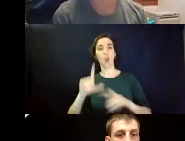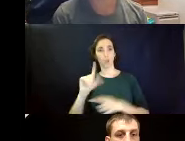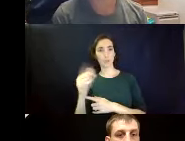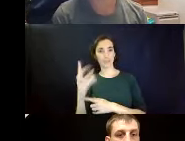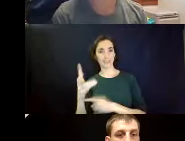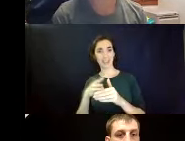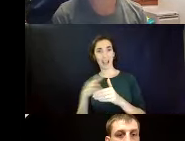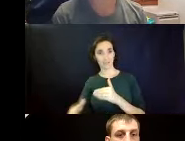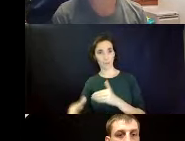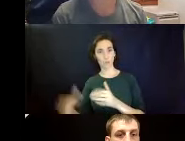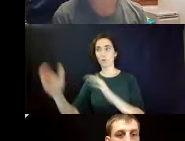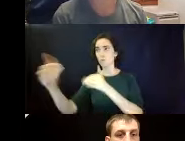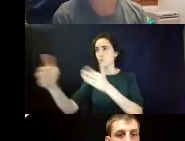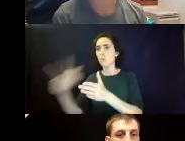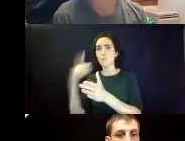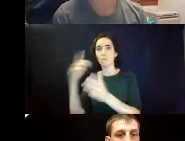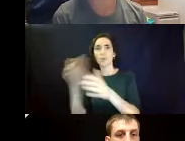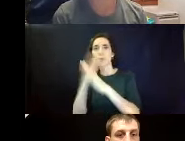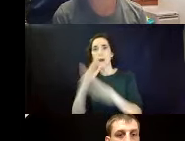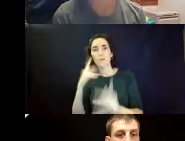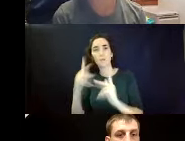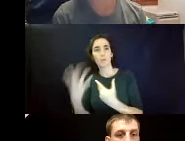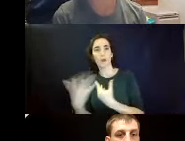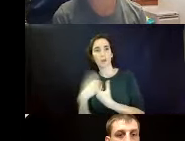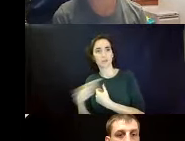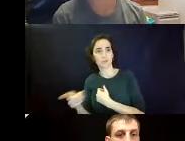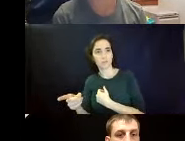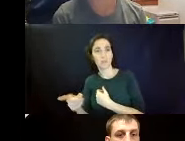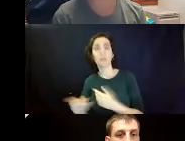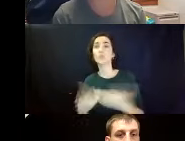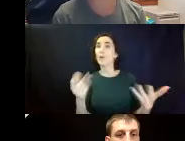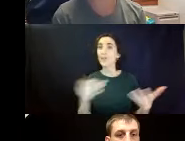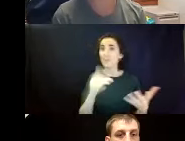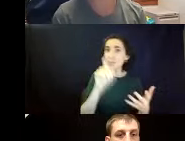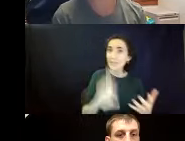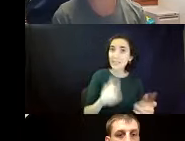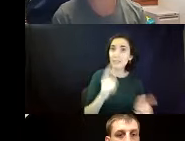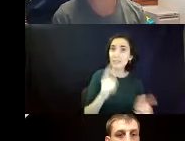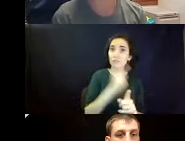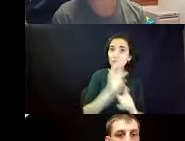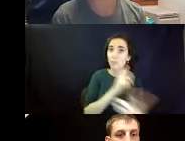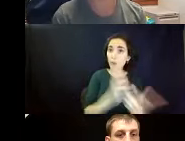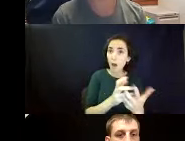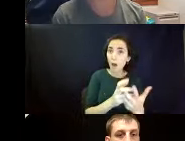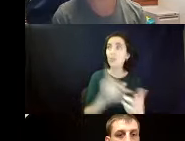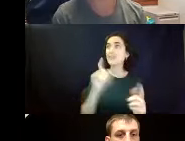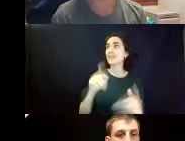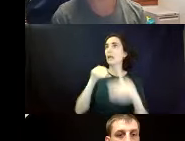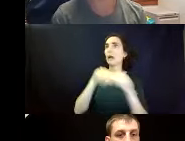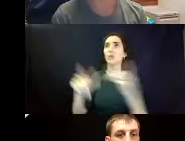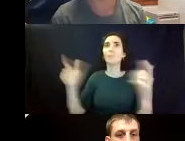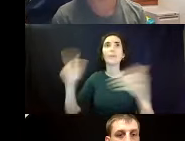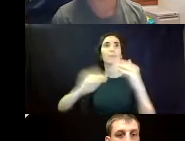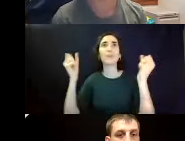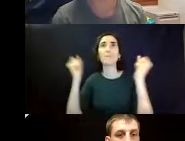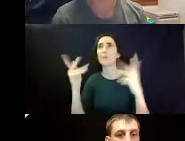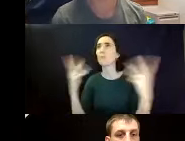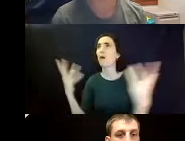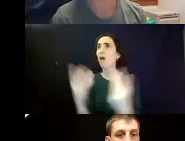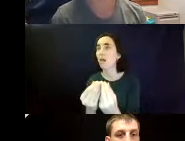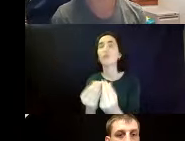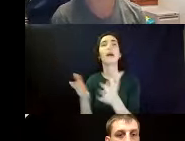be afraid to ask for reasonable accommodations if you have to go to a congregate setting. And if